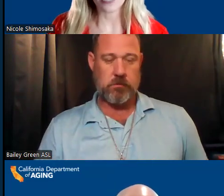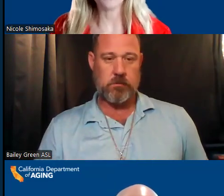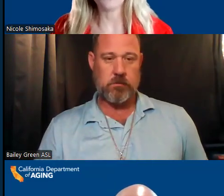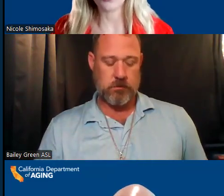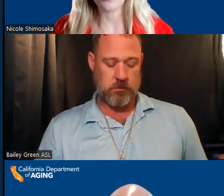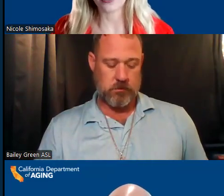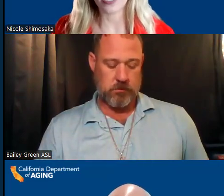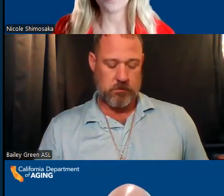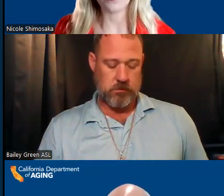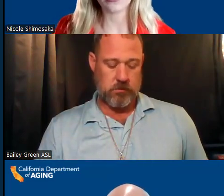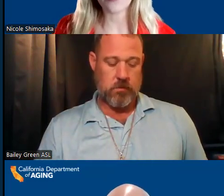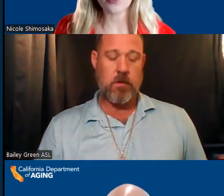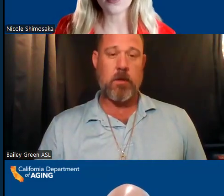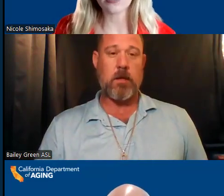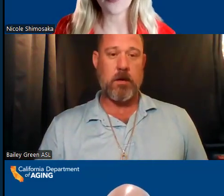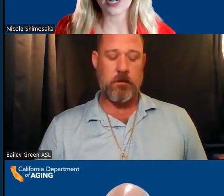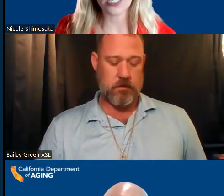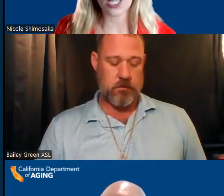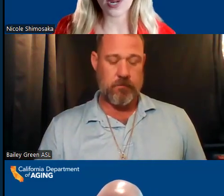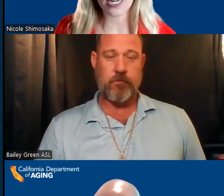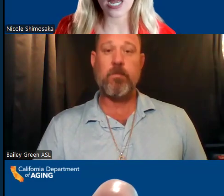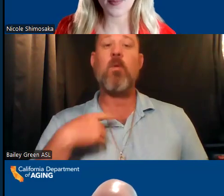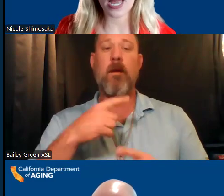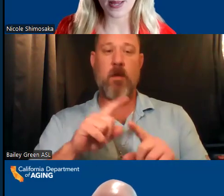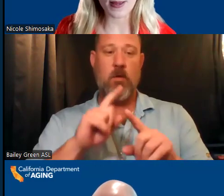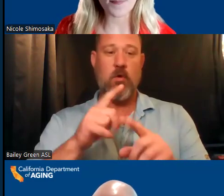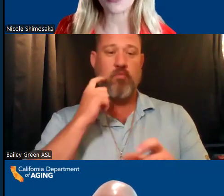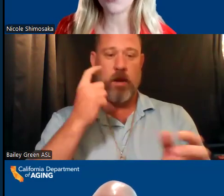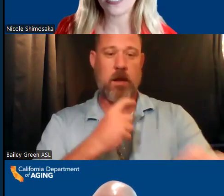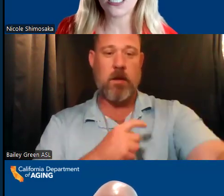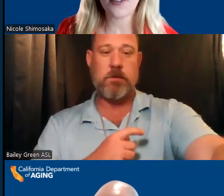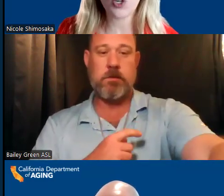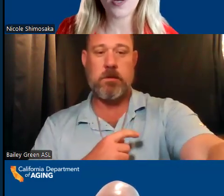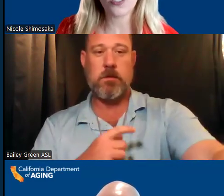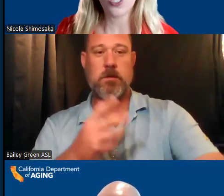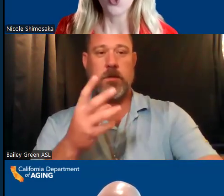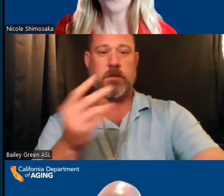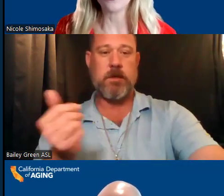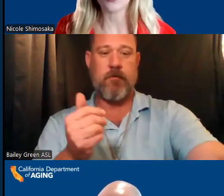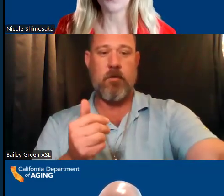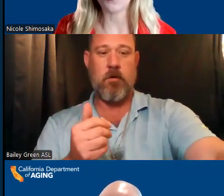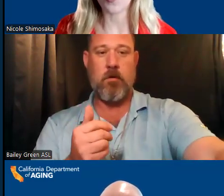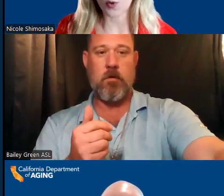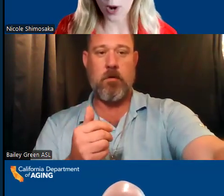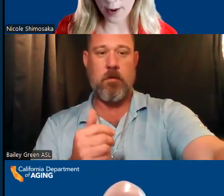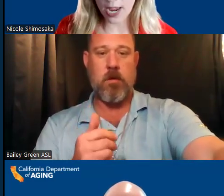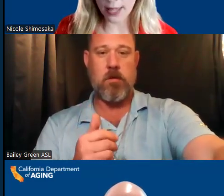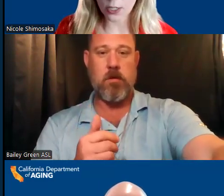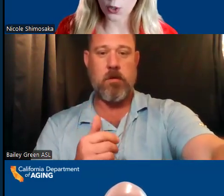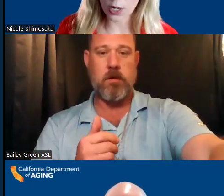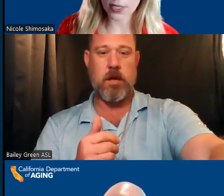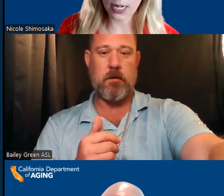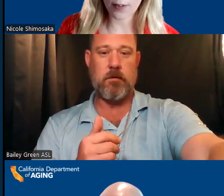have reviewed several different low-income measurements, if you will. We arrived at